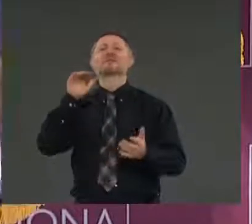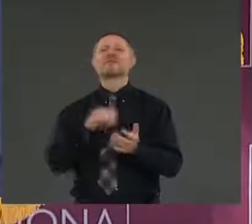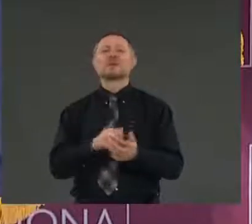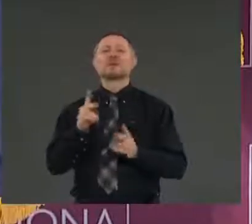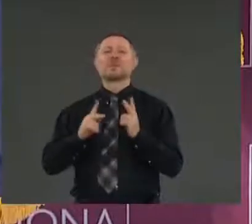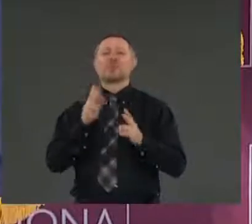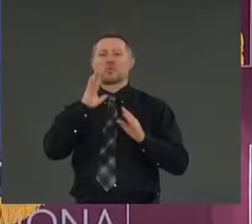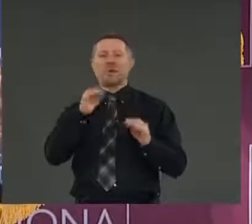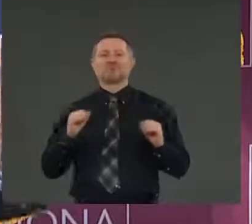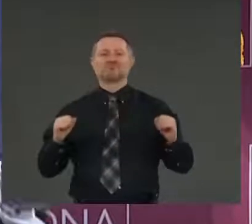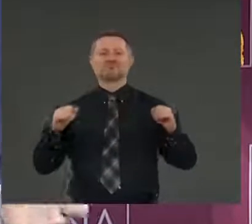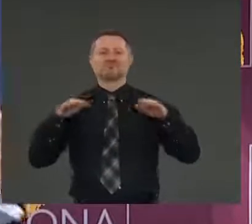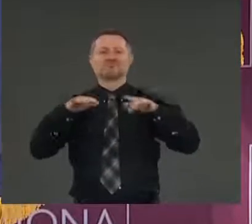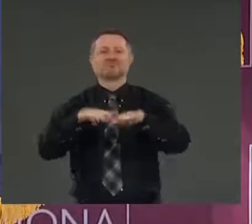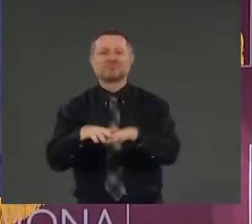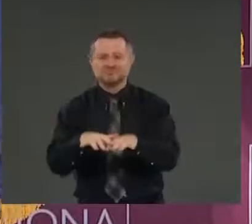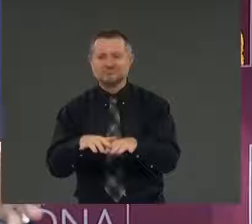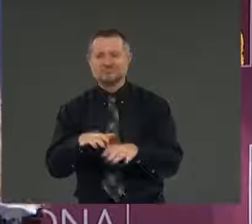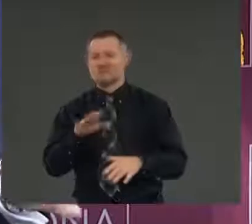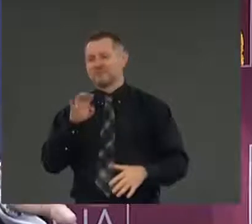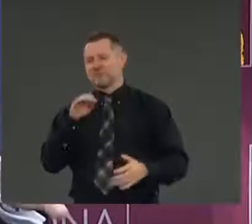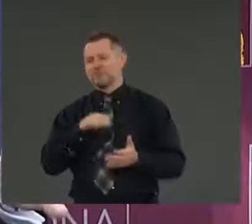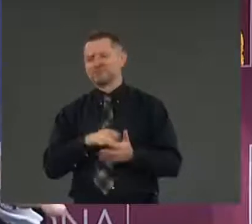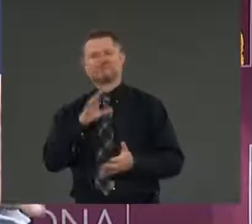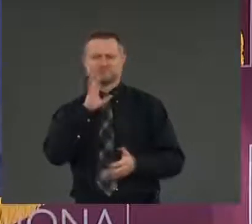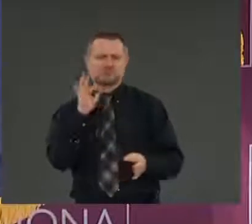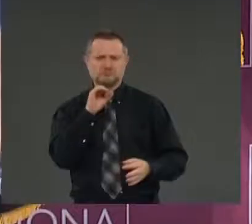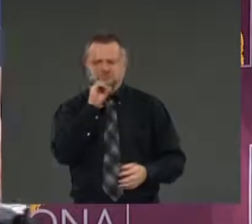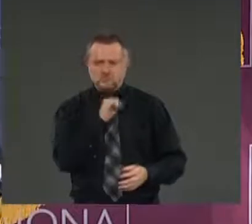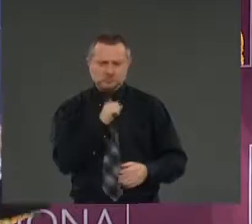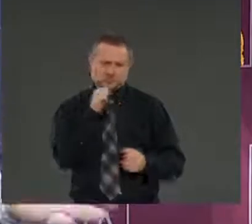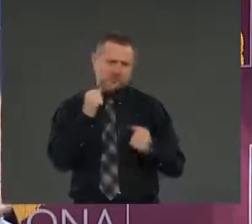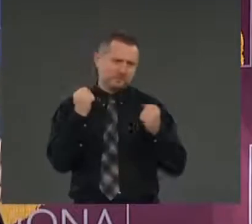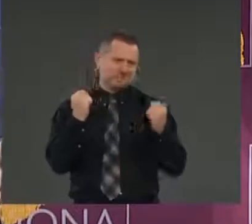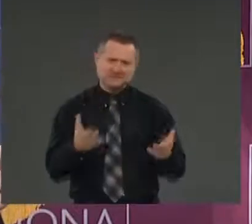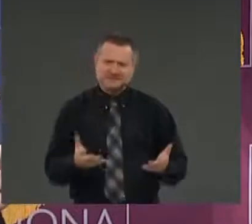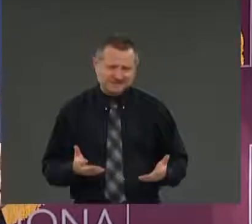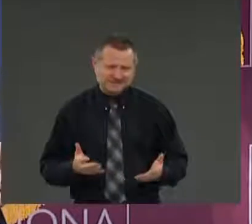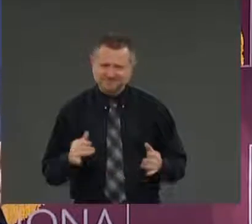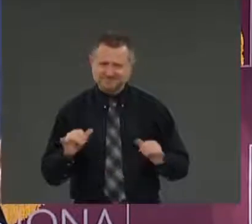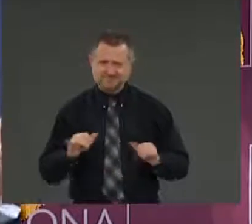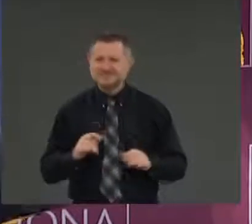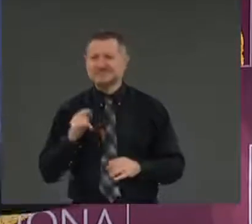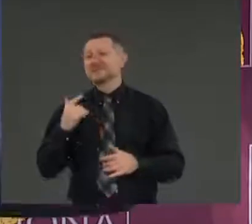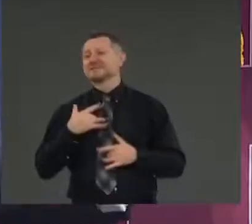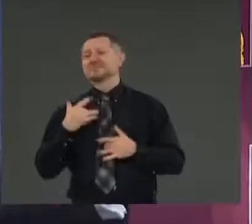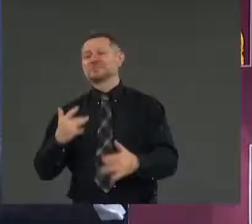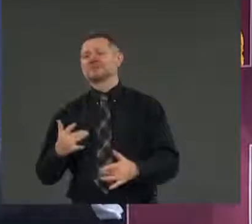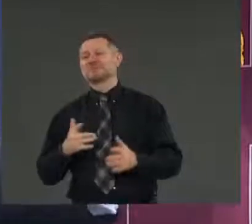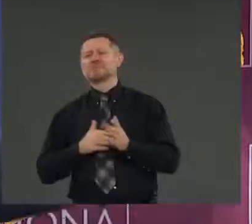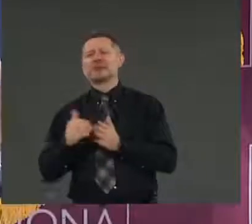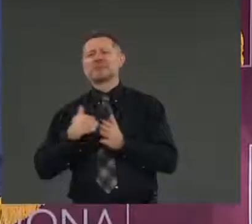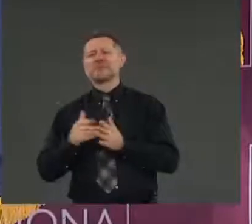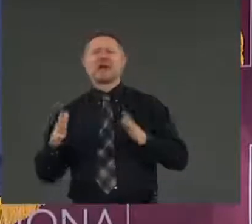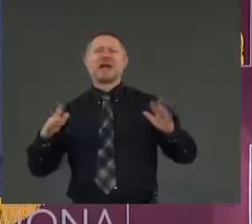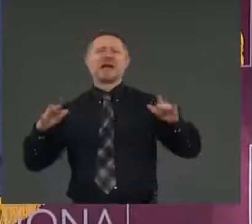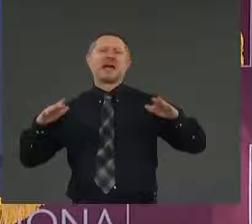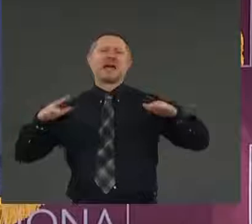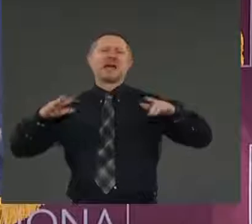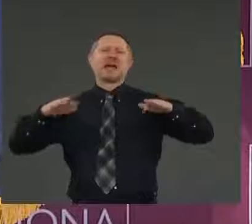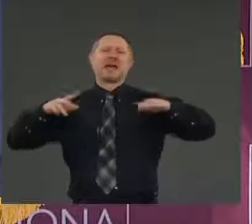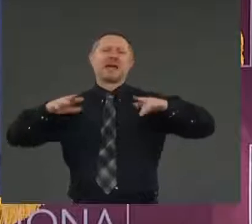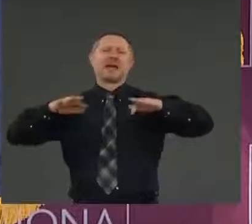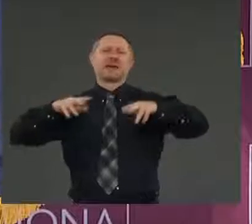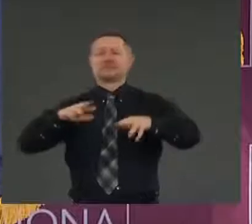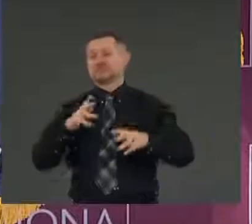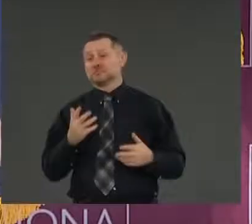is not a significant number in New York City, right, in a normal operating environment. So you start to